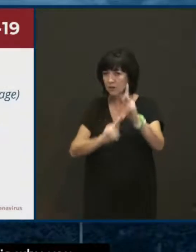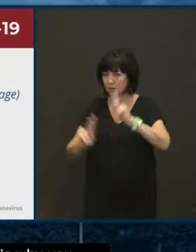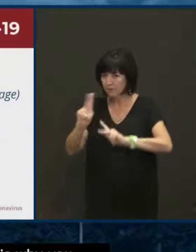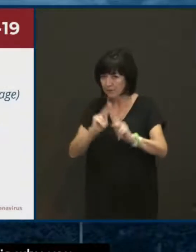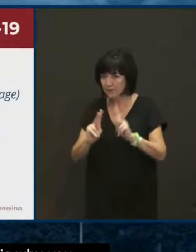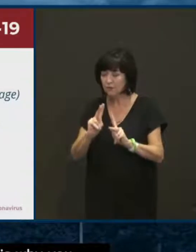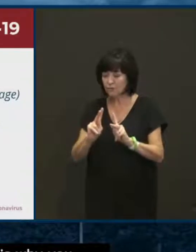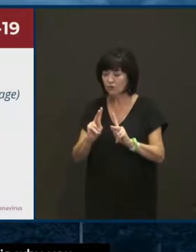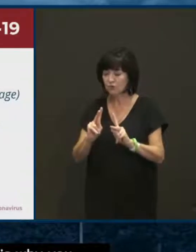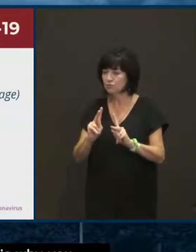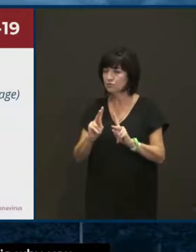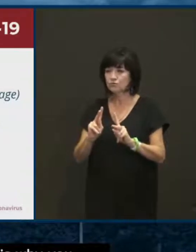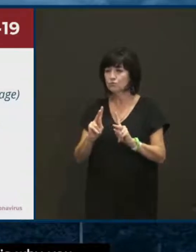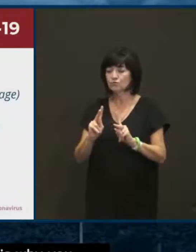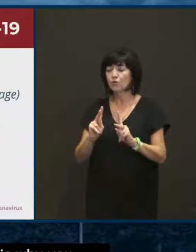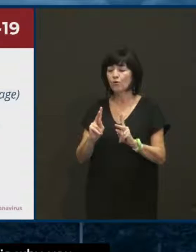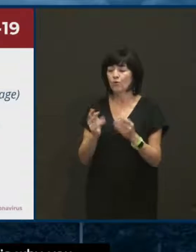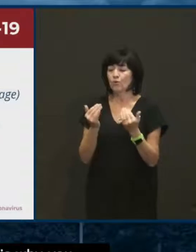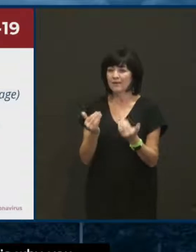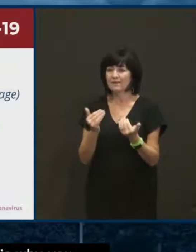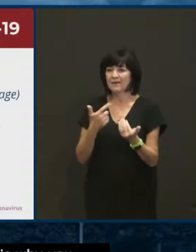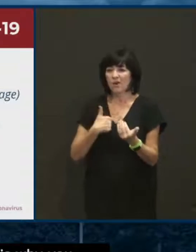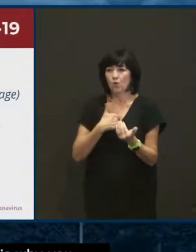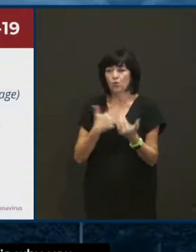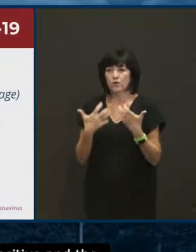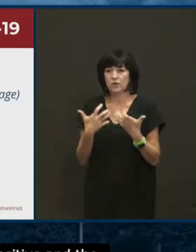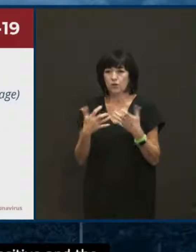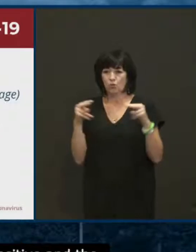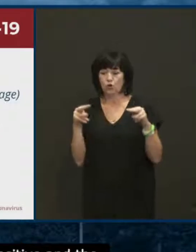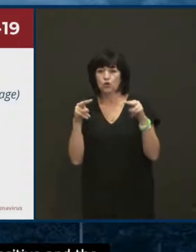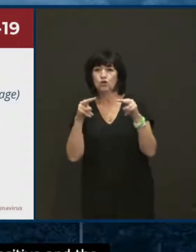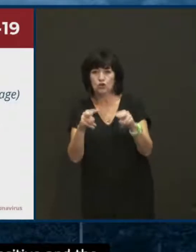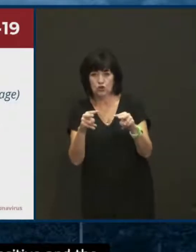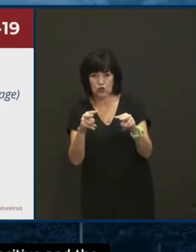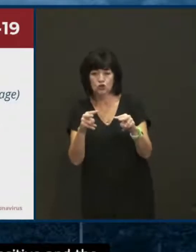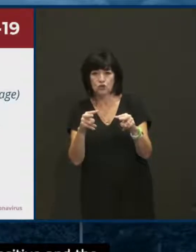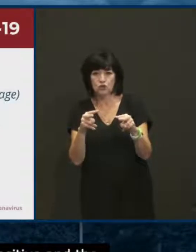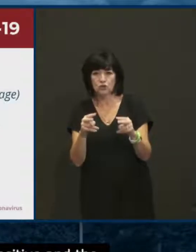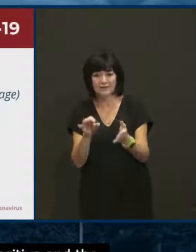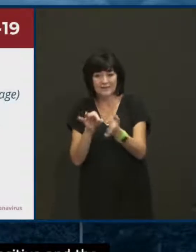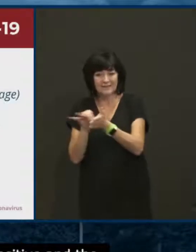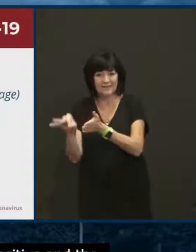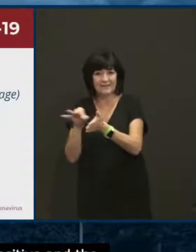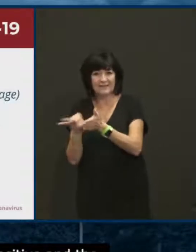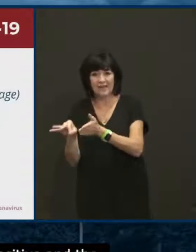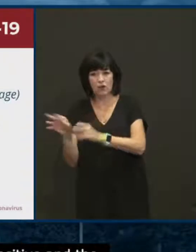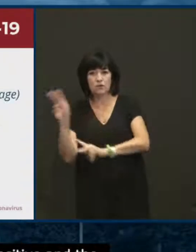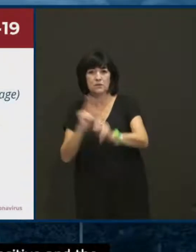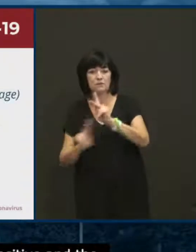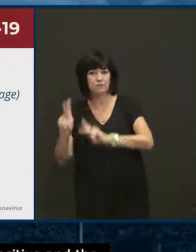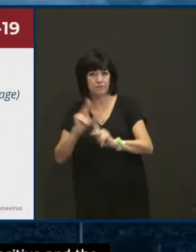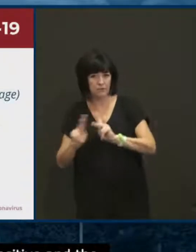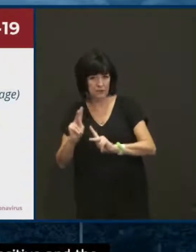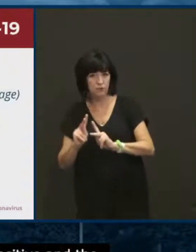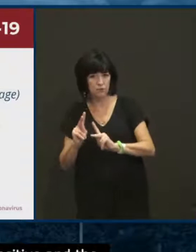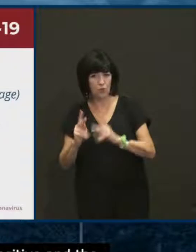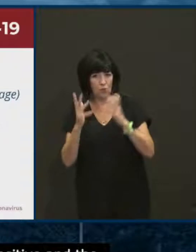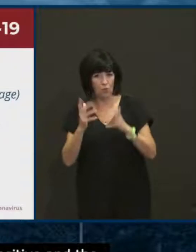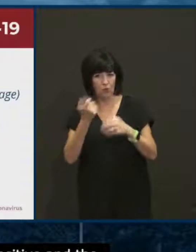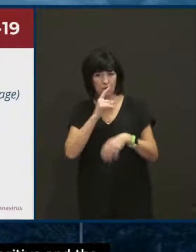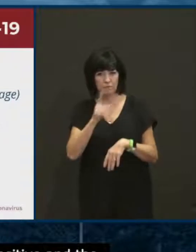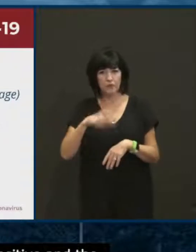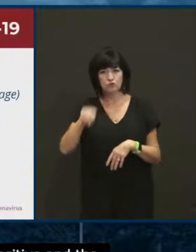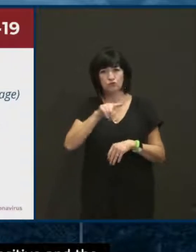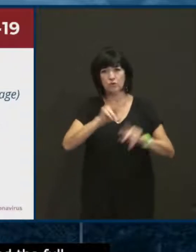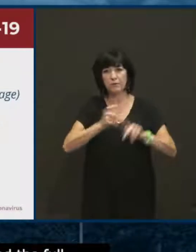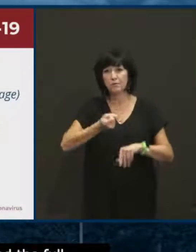the number of tests that generate those new cases, to understand the full picture in terms of spread. And